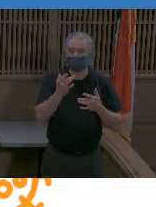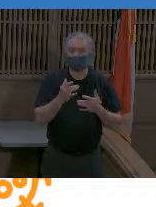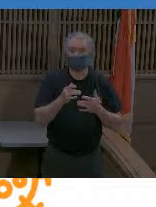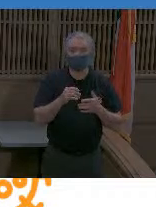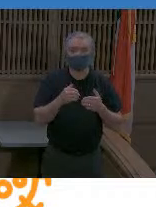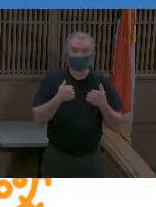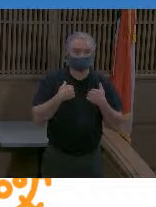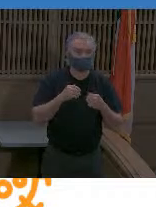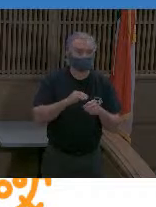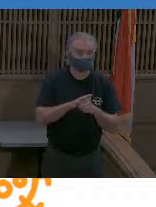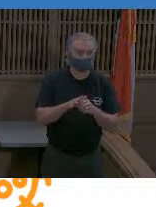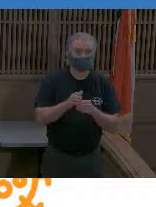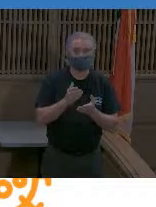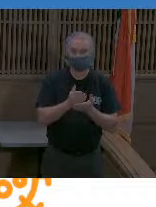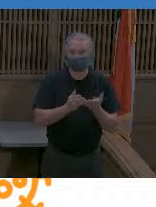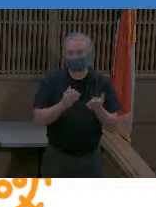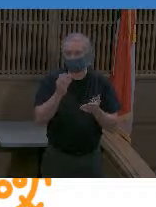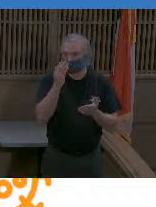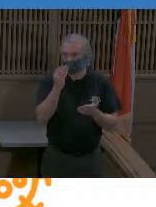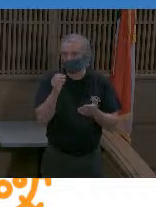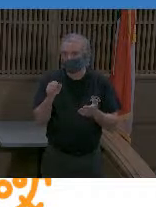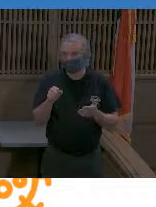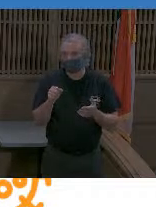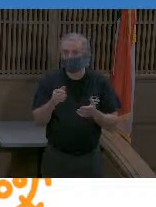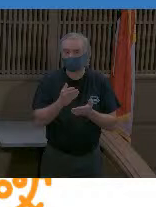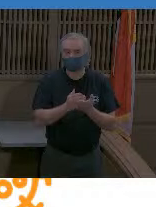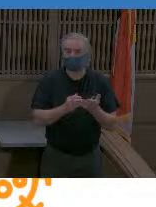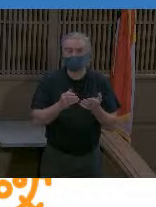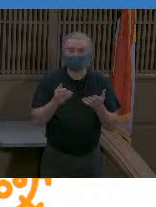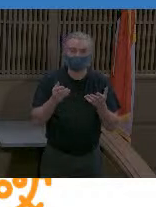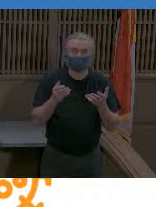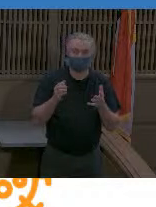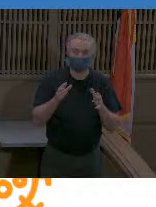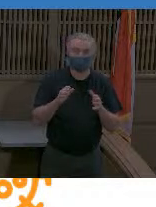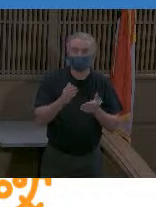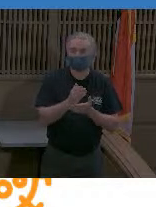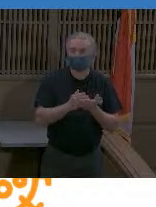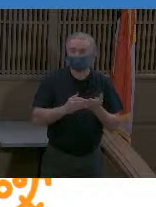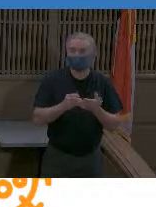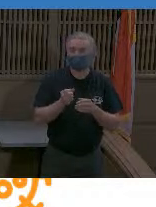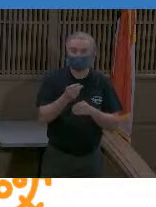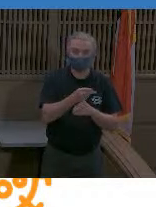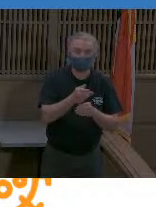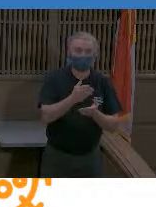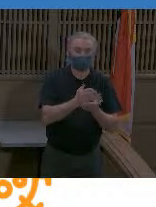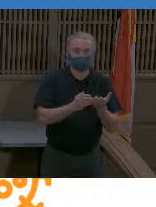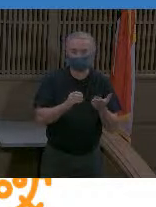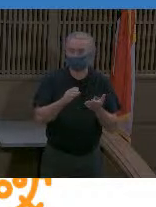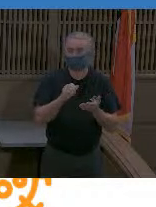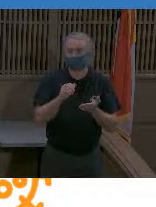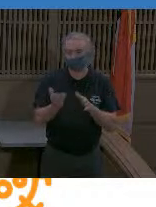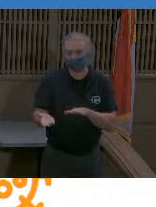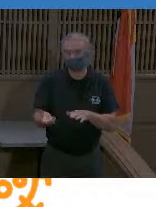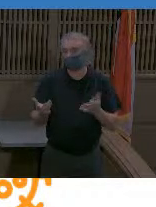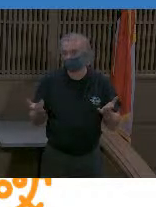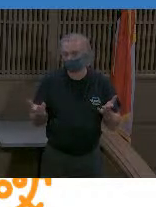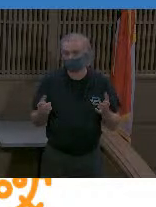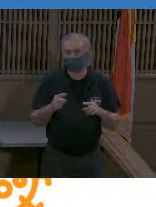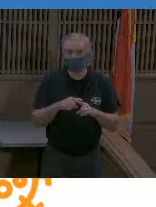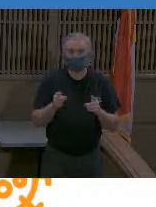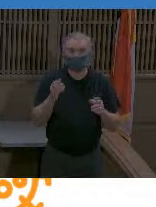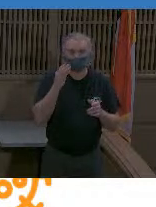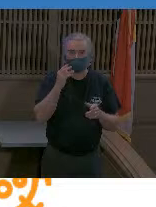it, some actually, or many overcame it, some didn't. But we do know the folks that